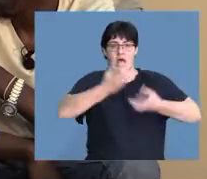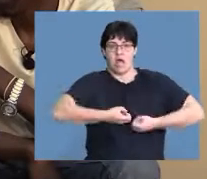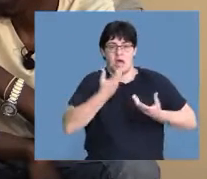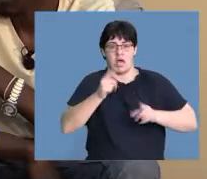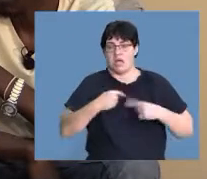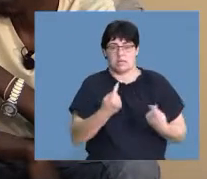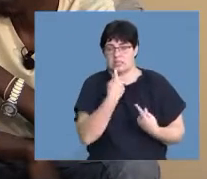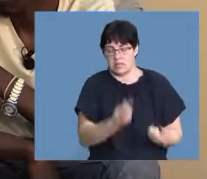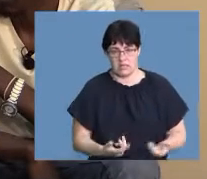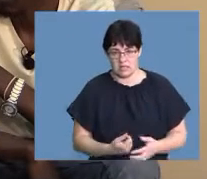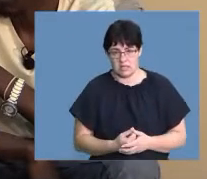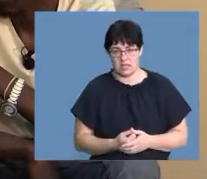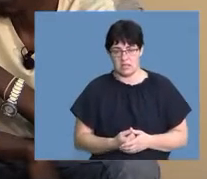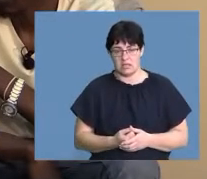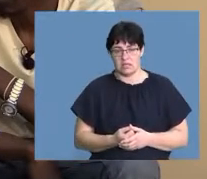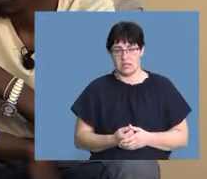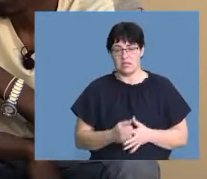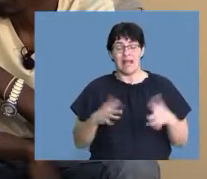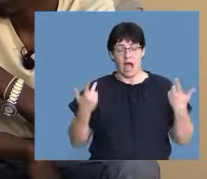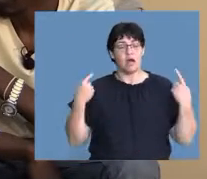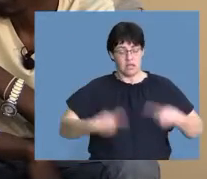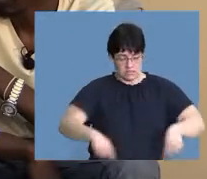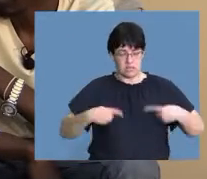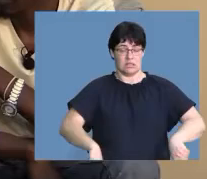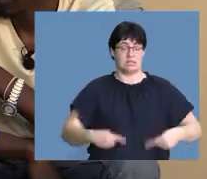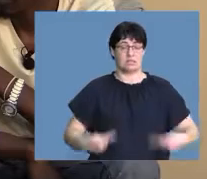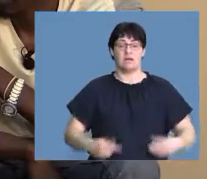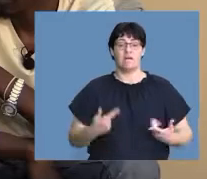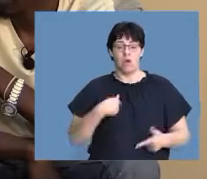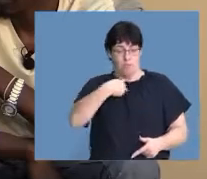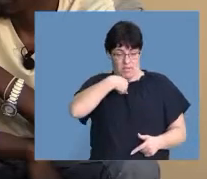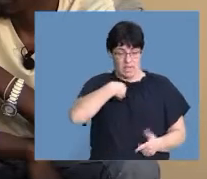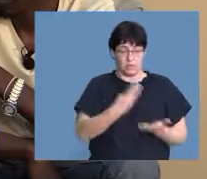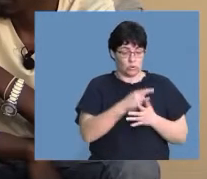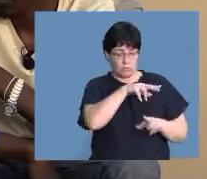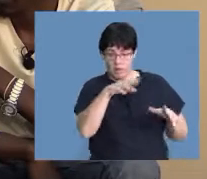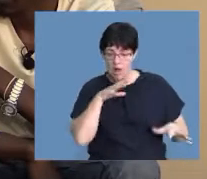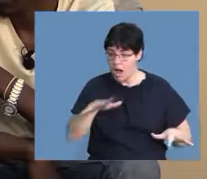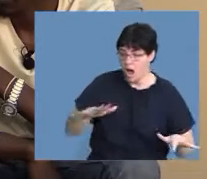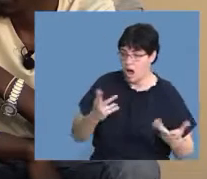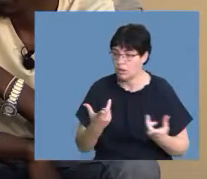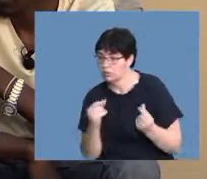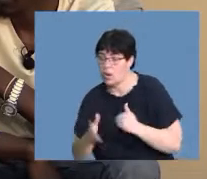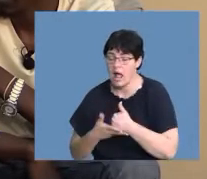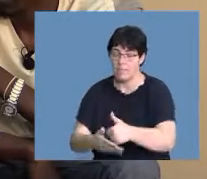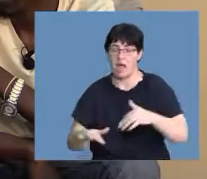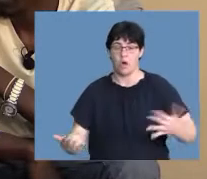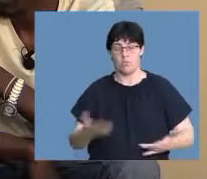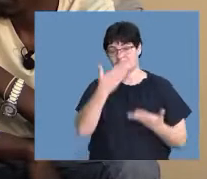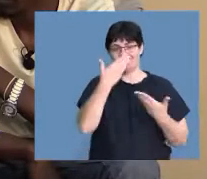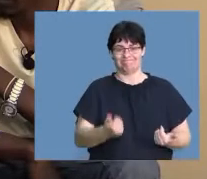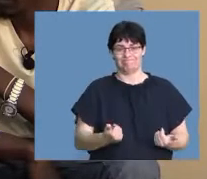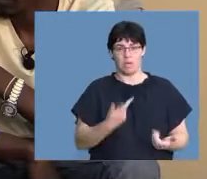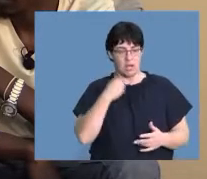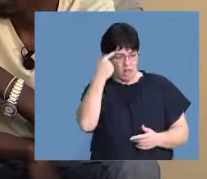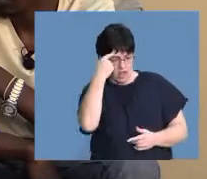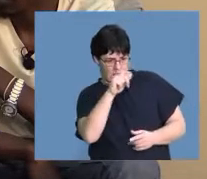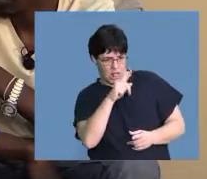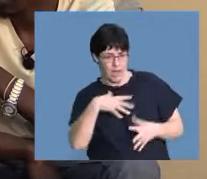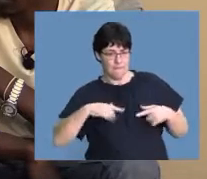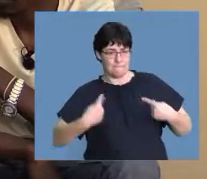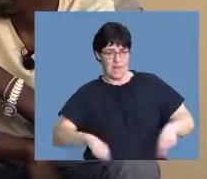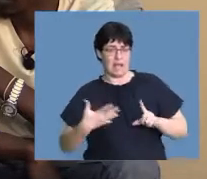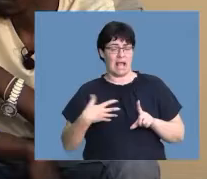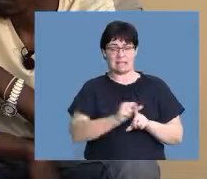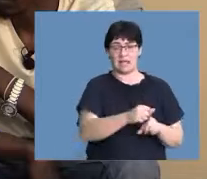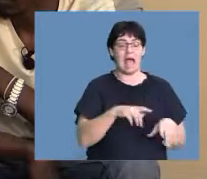properly. And how scary that is, not just for me, but for the people around me, for the people who are not familiar with panic attacks and don't